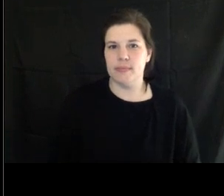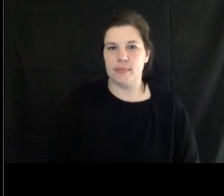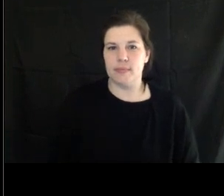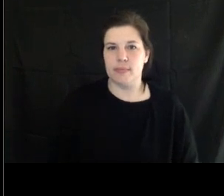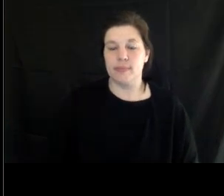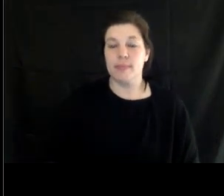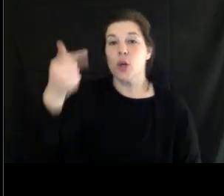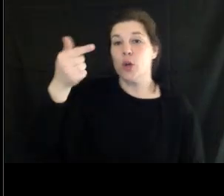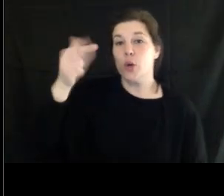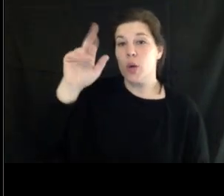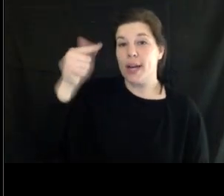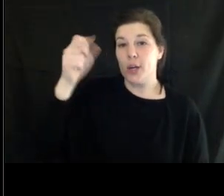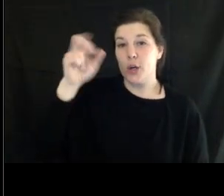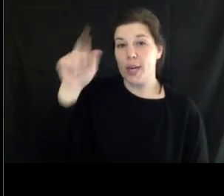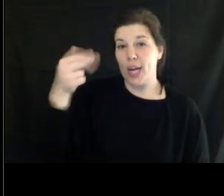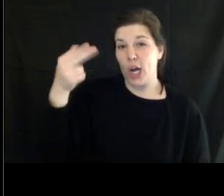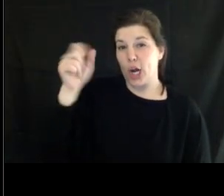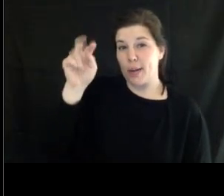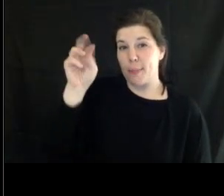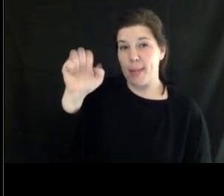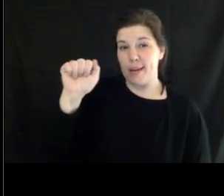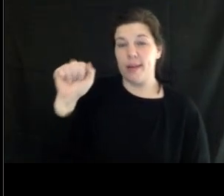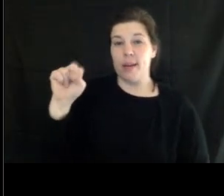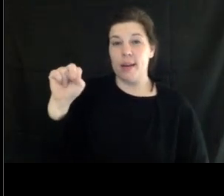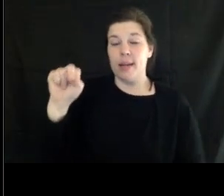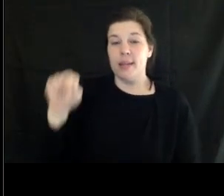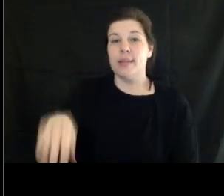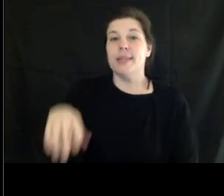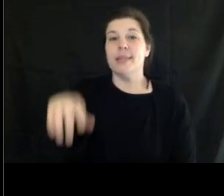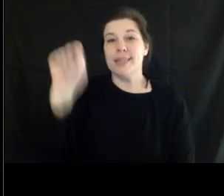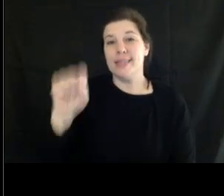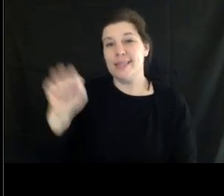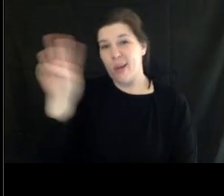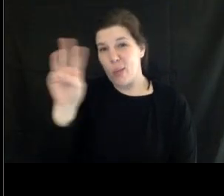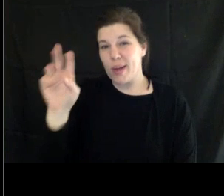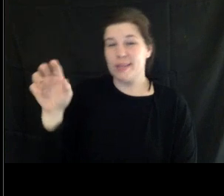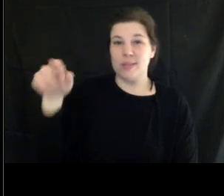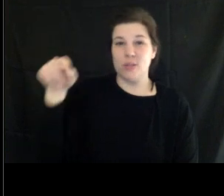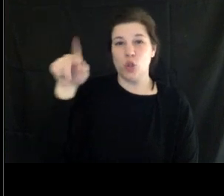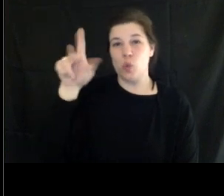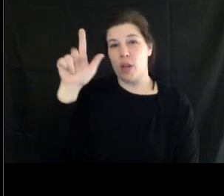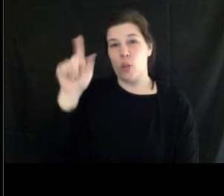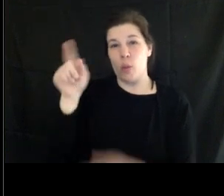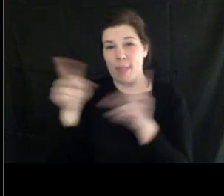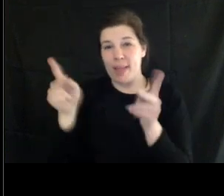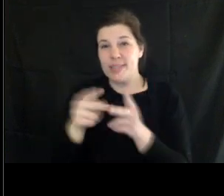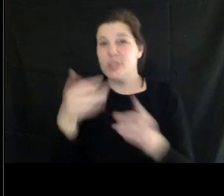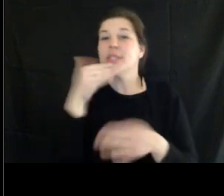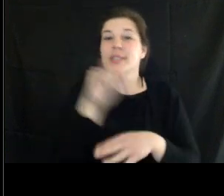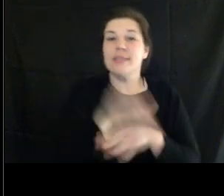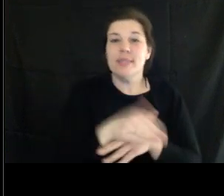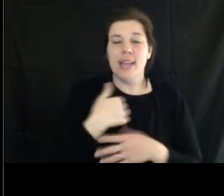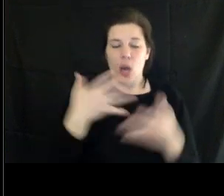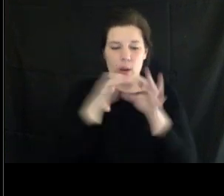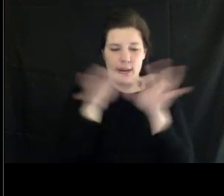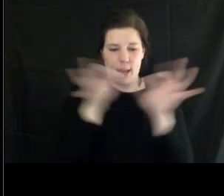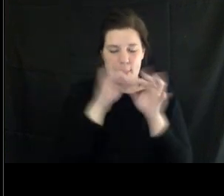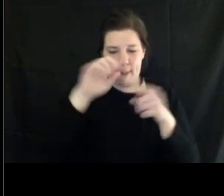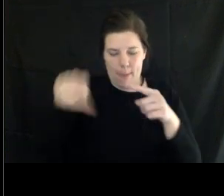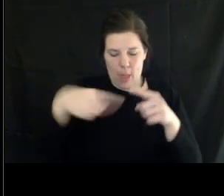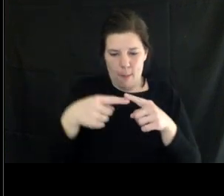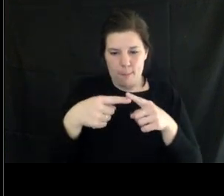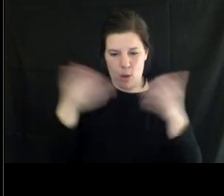Gregory Hartman, 1083 Southwest 25th Place. Good evening, esteemed commission. I'm here to give a comment on the proposed ordinance later for